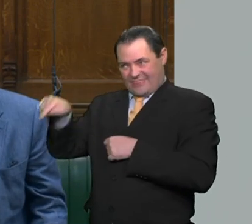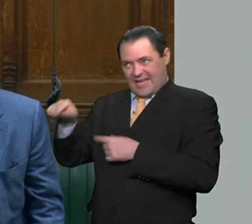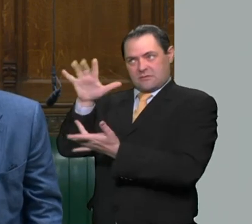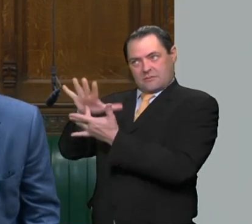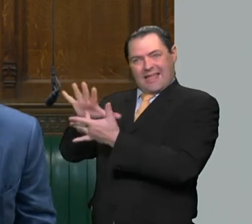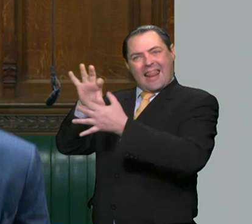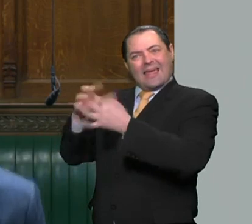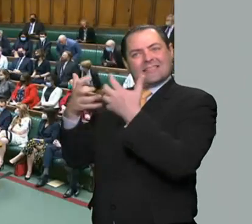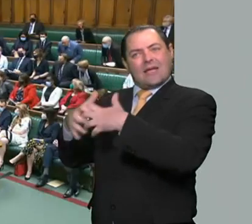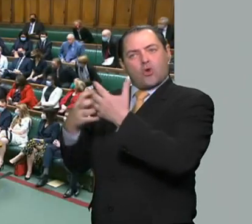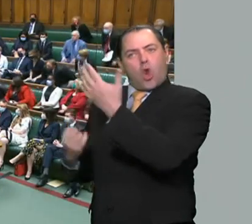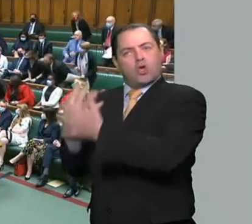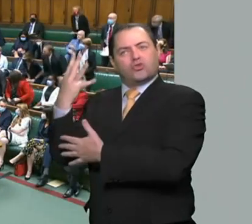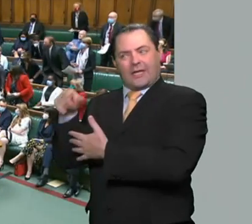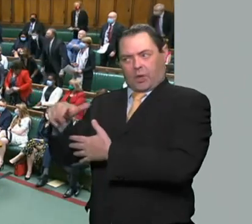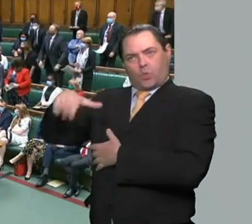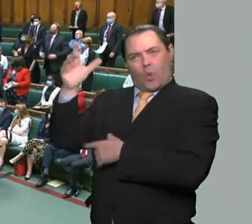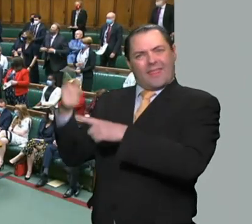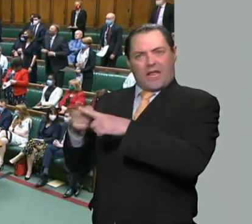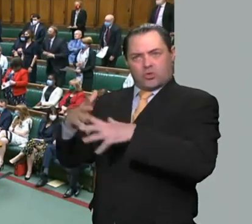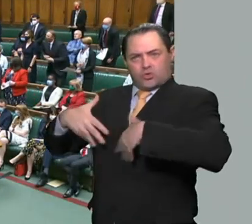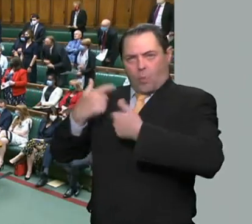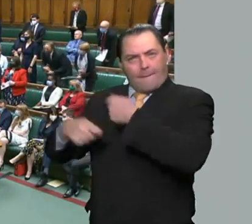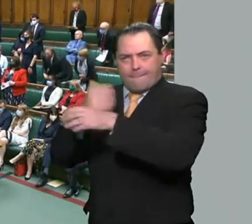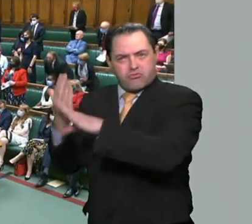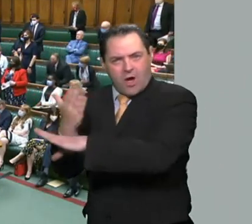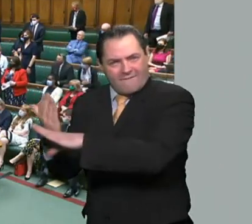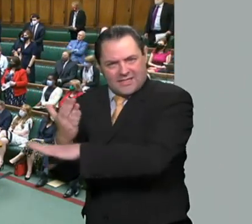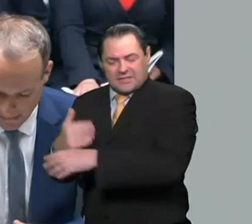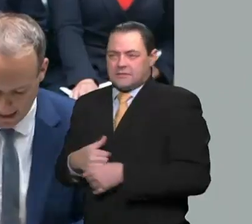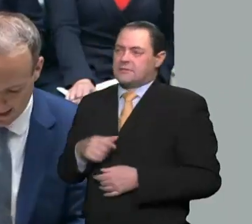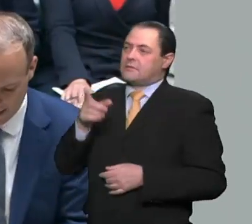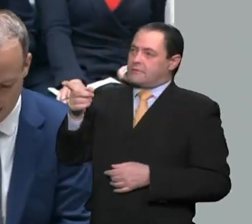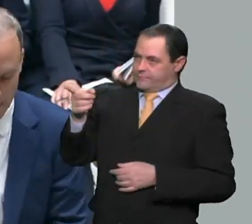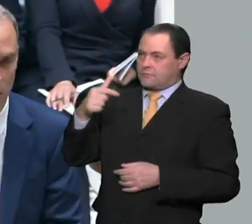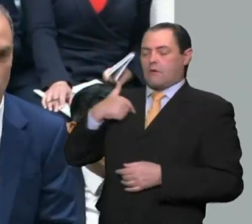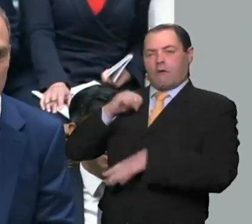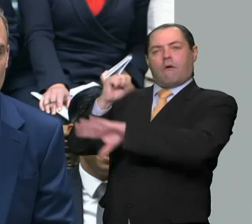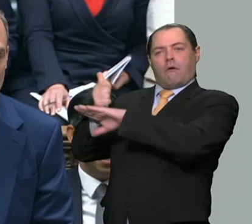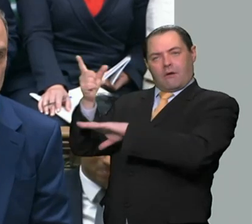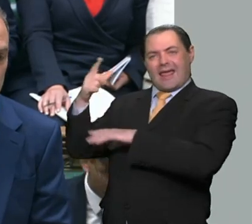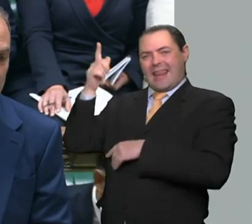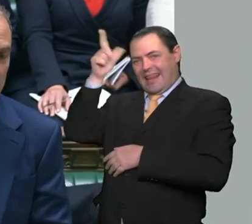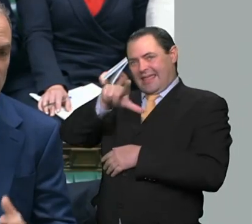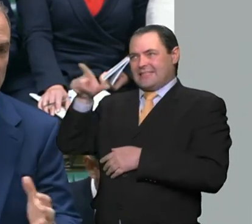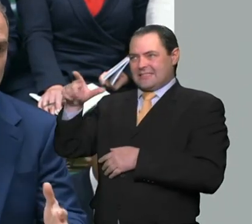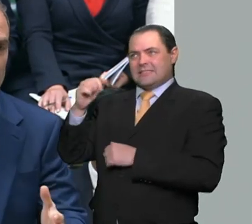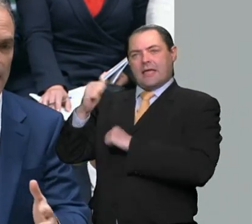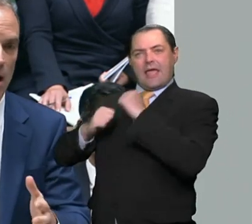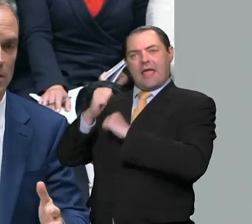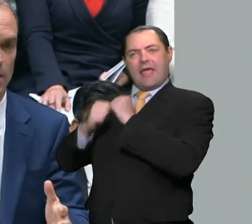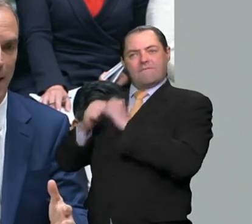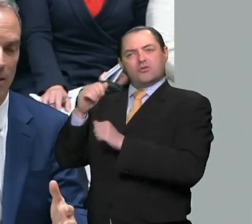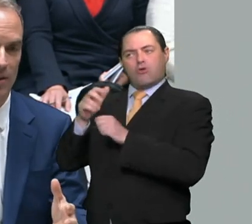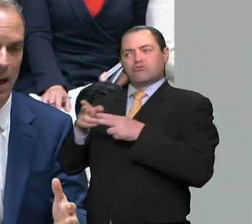in the north of England? Mr. Speaker, we put the UK Infrastructure Bank in Leeds because we love Leeds. And can I just say,